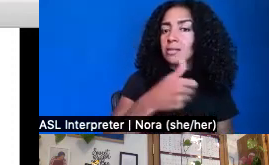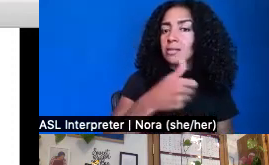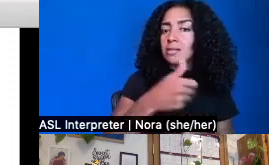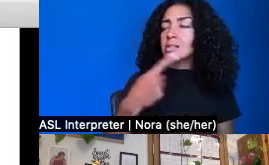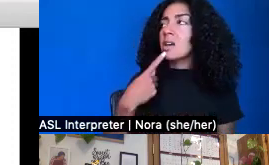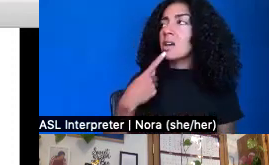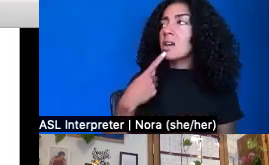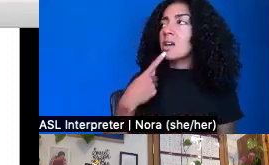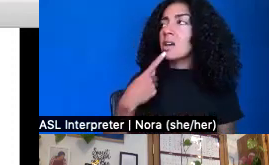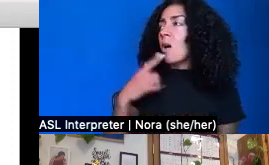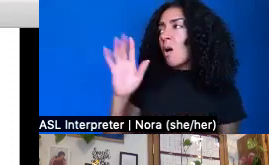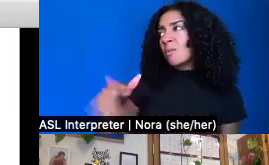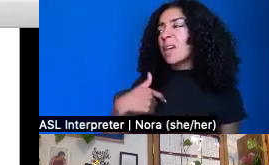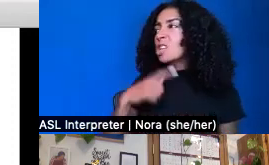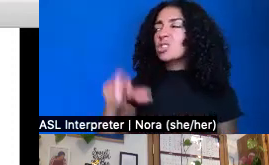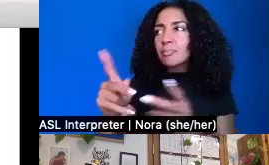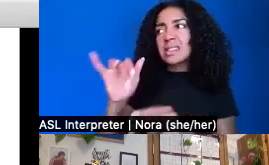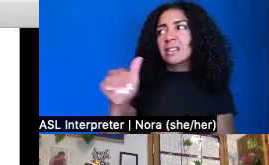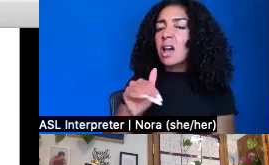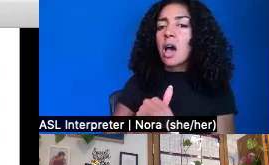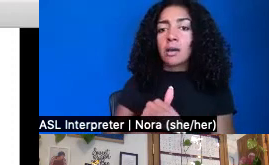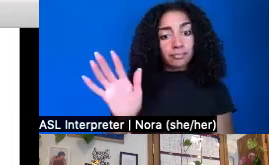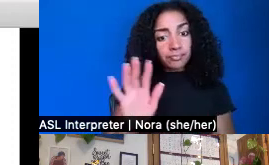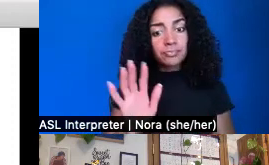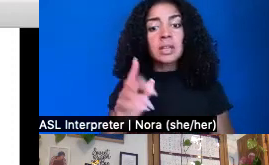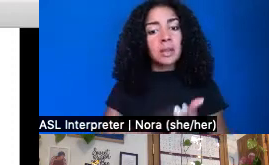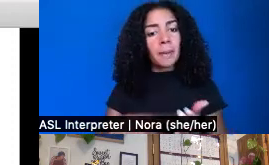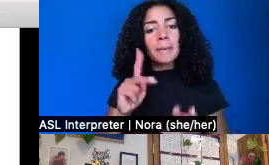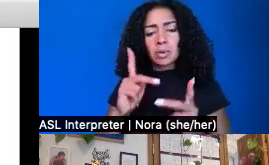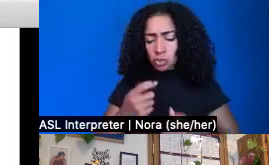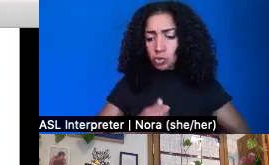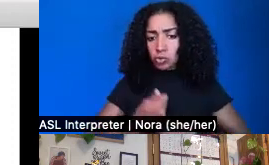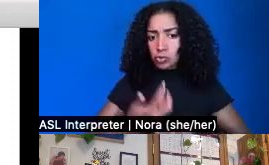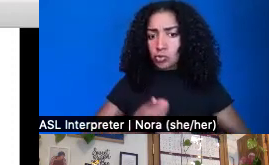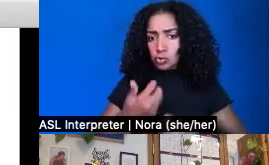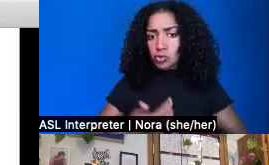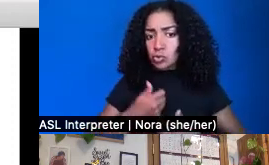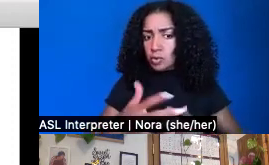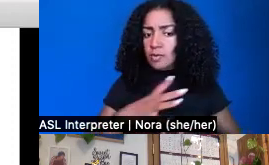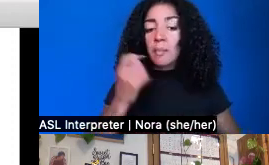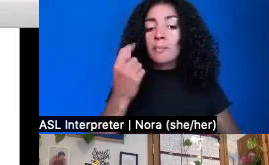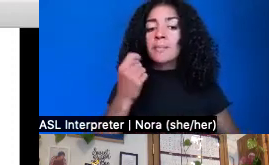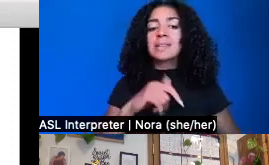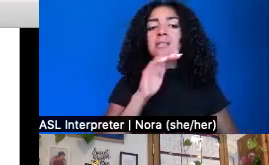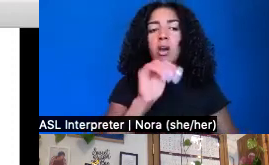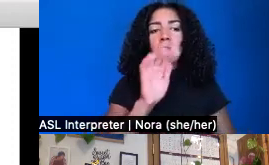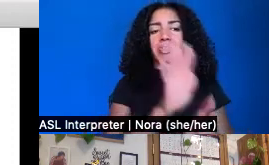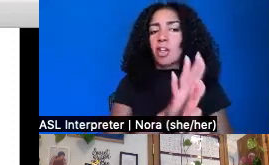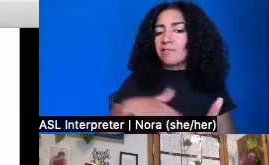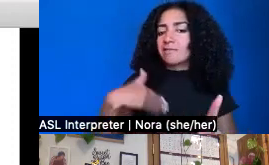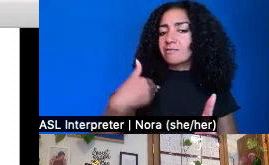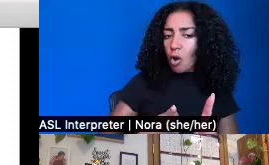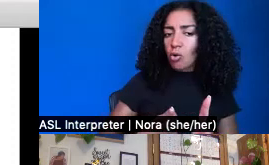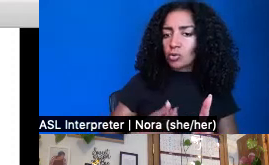fault if somebody causes harm to them. It's that person's choice, right? So just making sure we're interrupting some of those things that